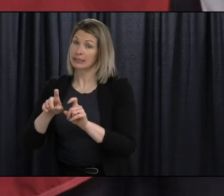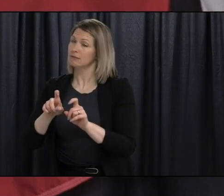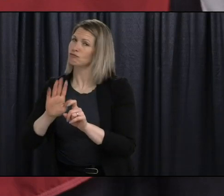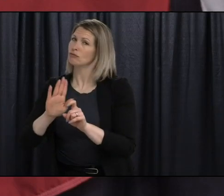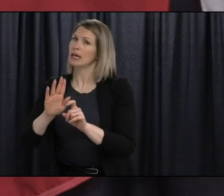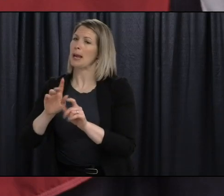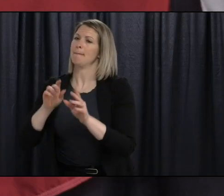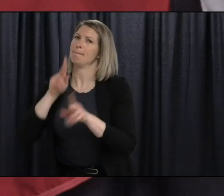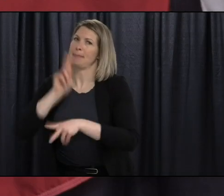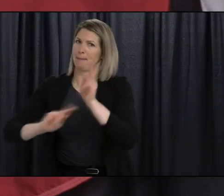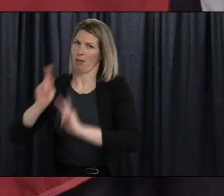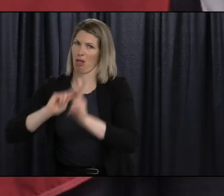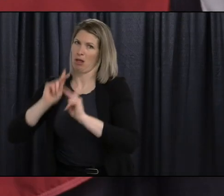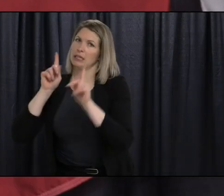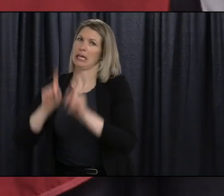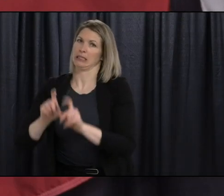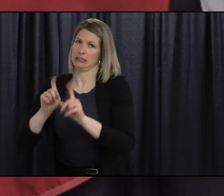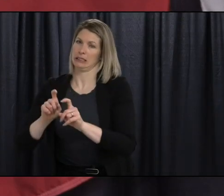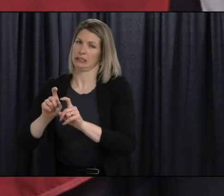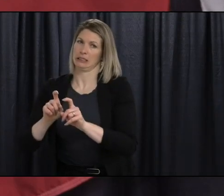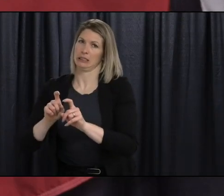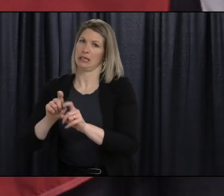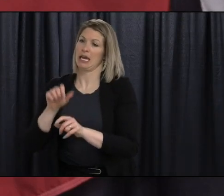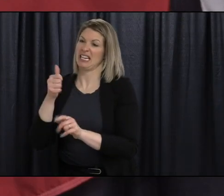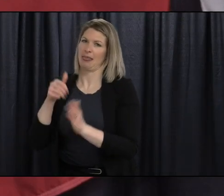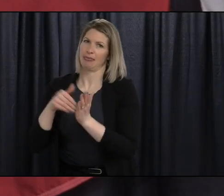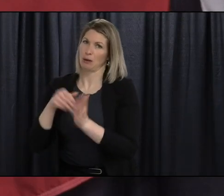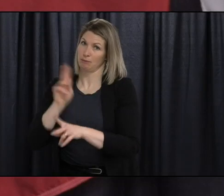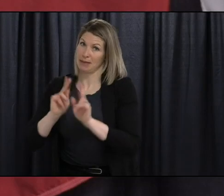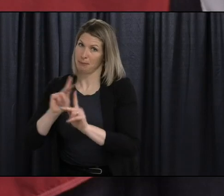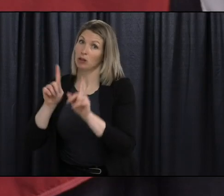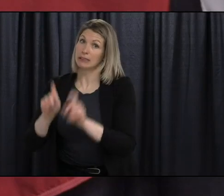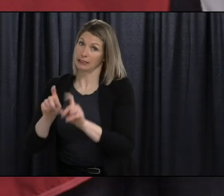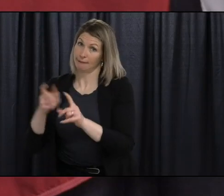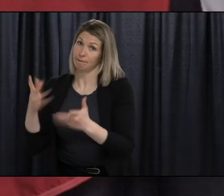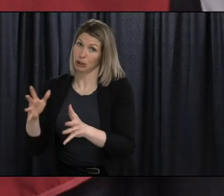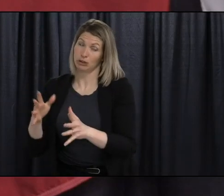information, and it's only one other province that report like we do. If